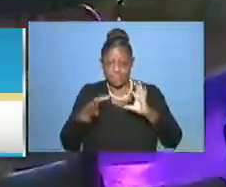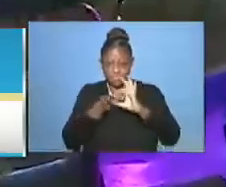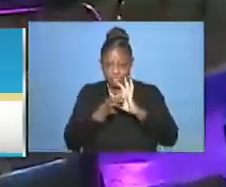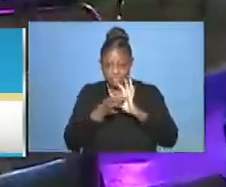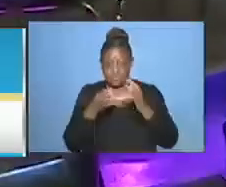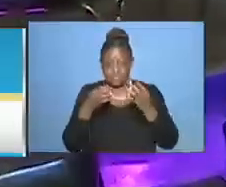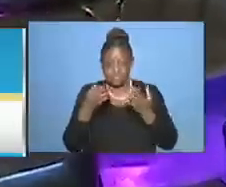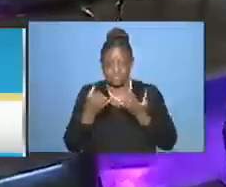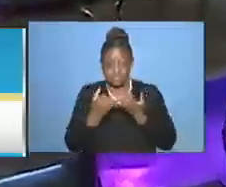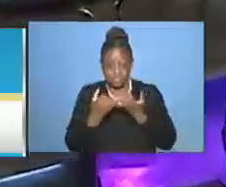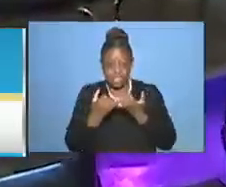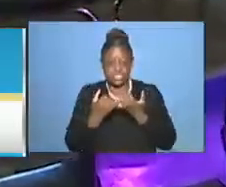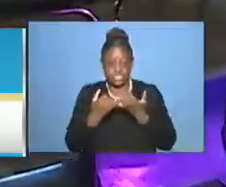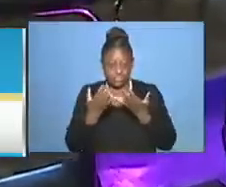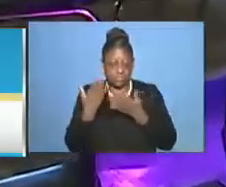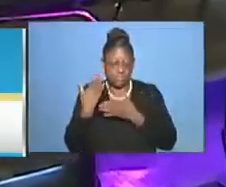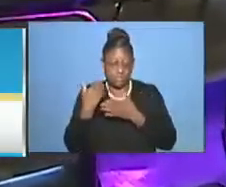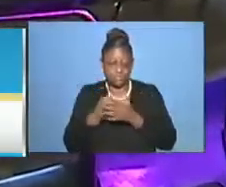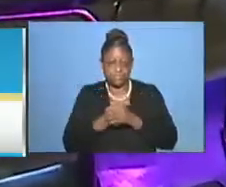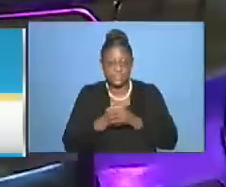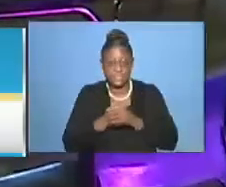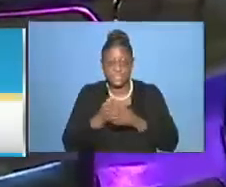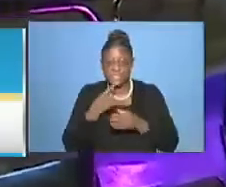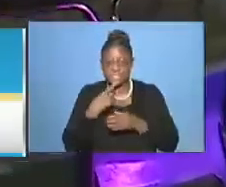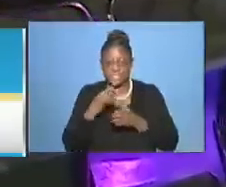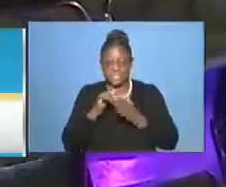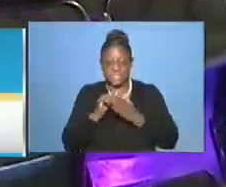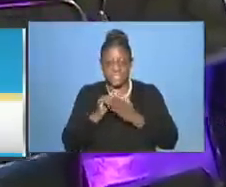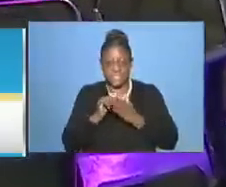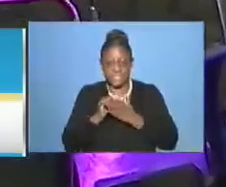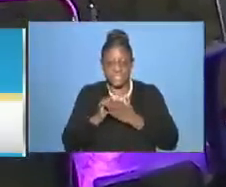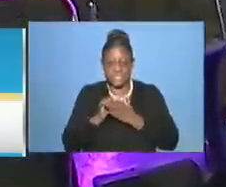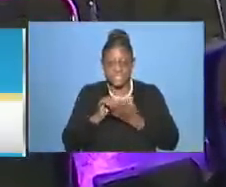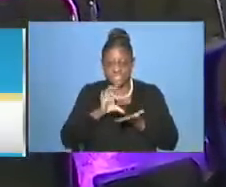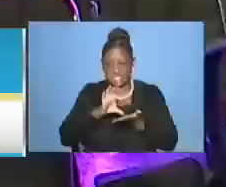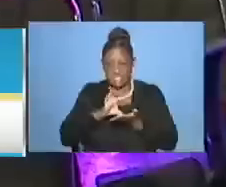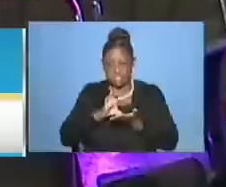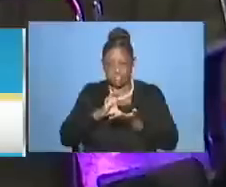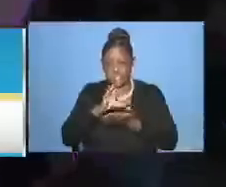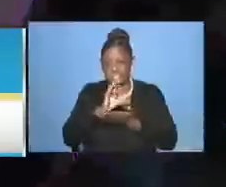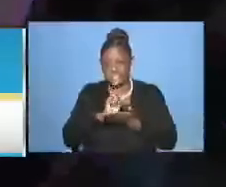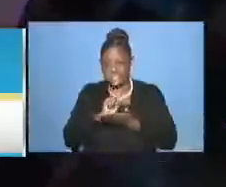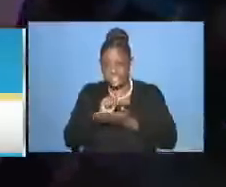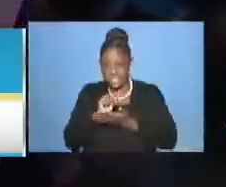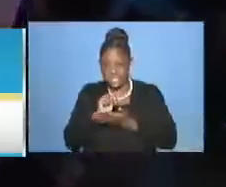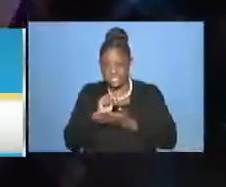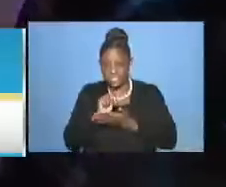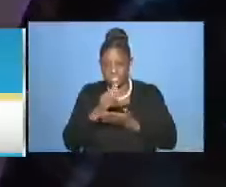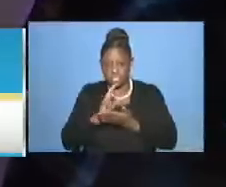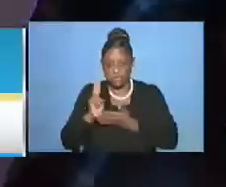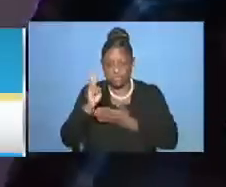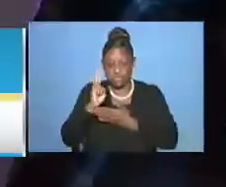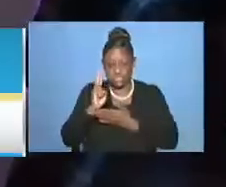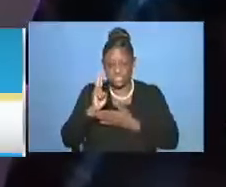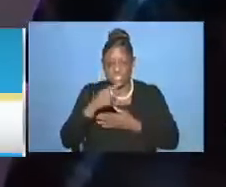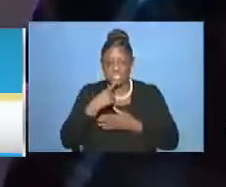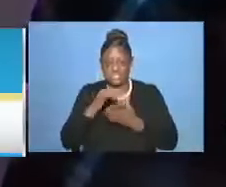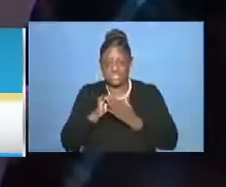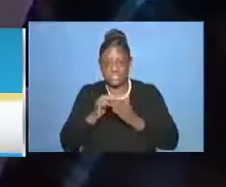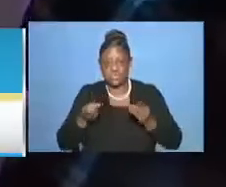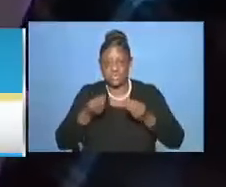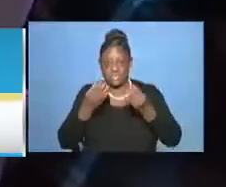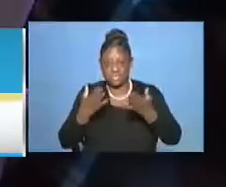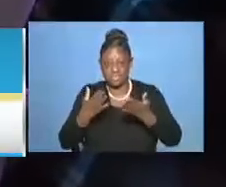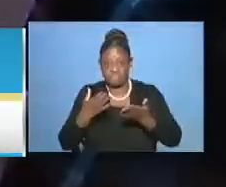Program Administrator Dr. Monique Hinsey says at Central State University alone, more than $10 million has been offered to assist recipients